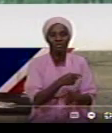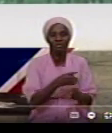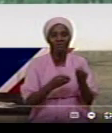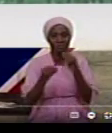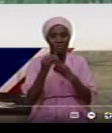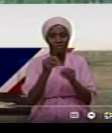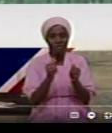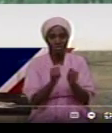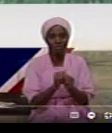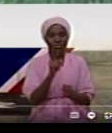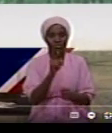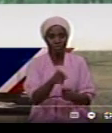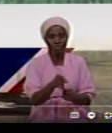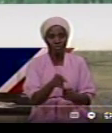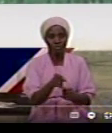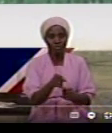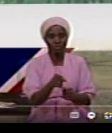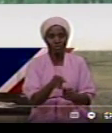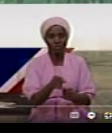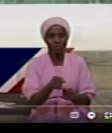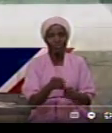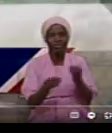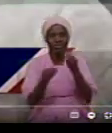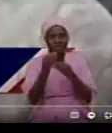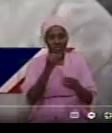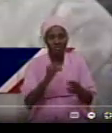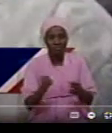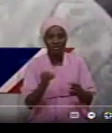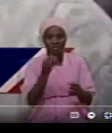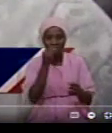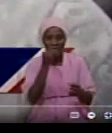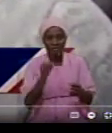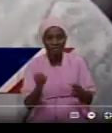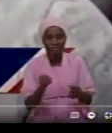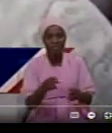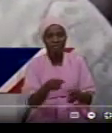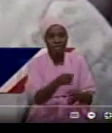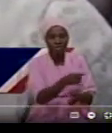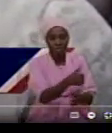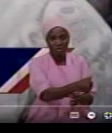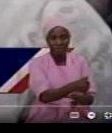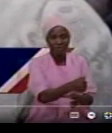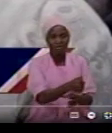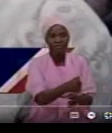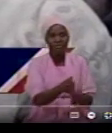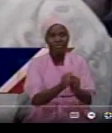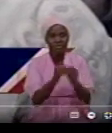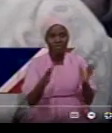When they feast with you, feeding themselves without